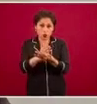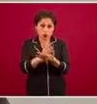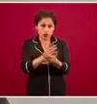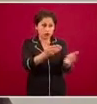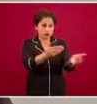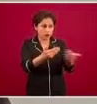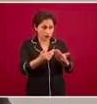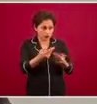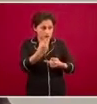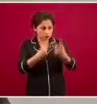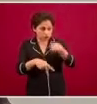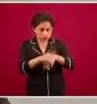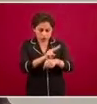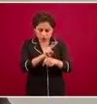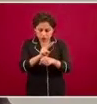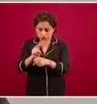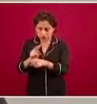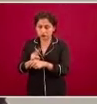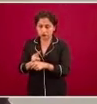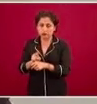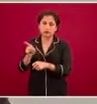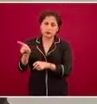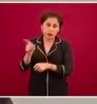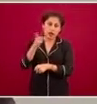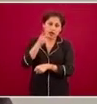estimating that we have